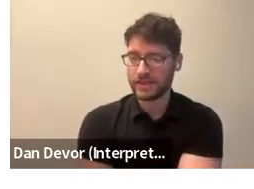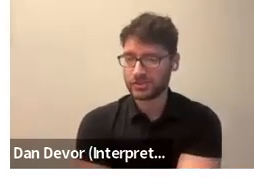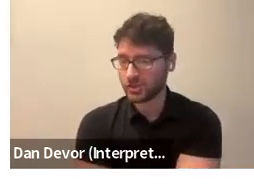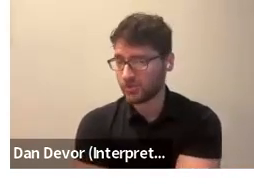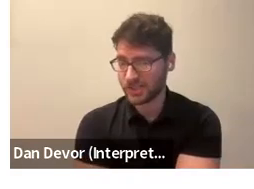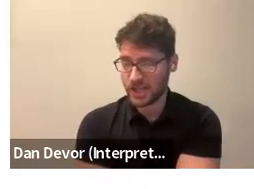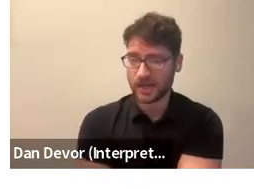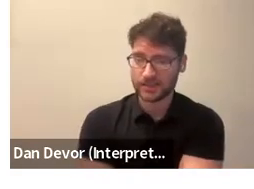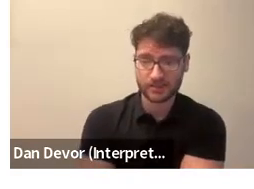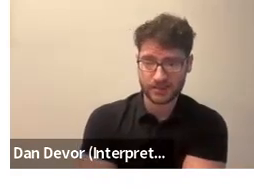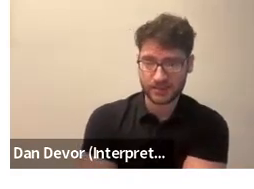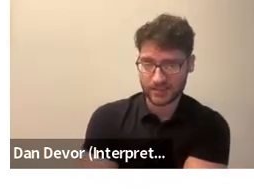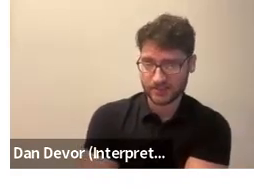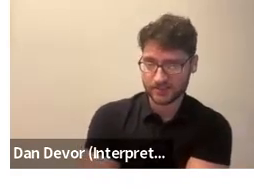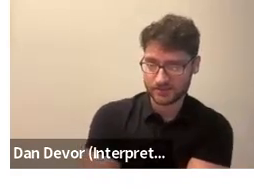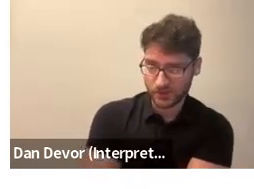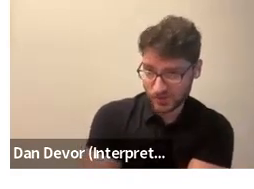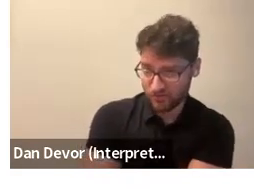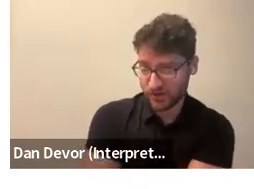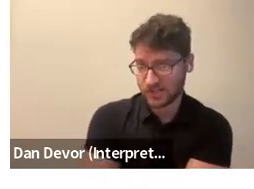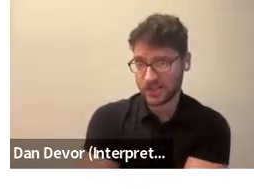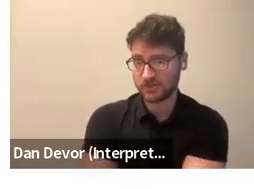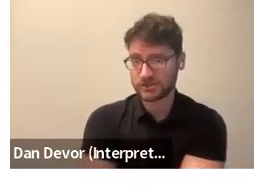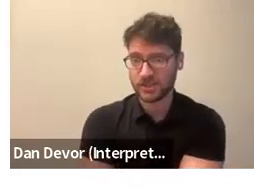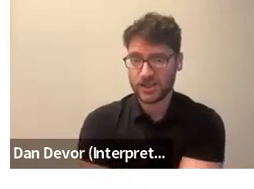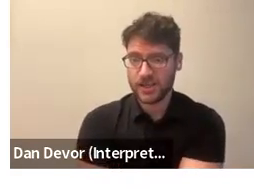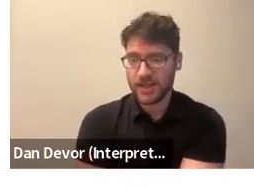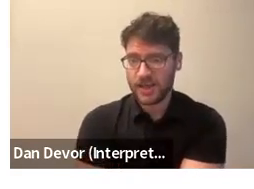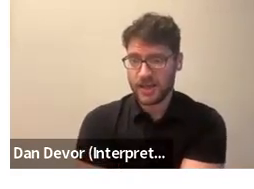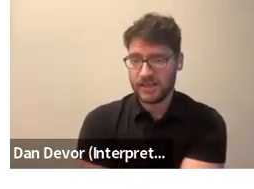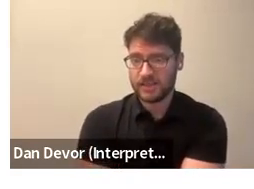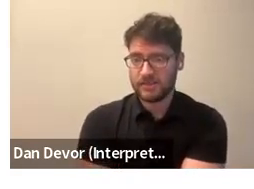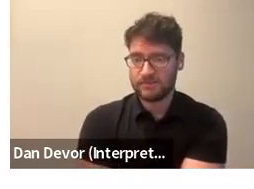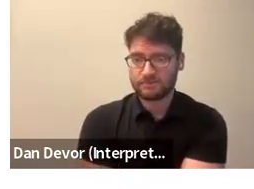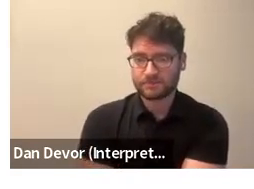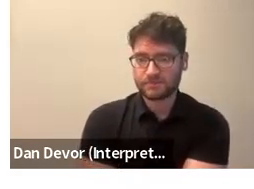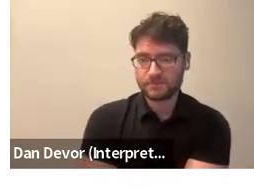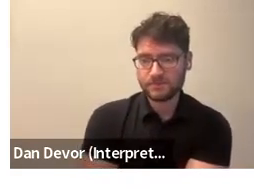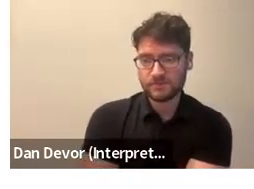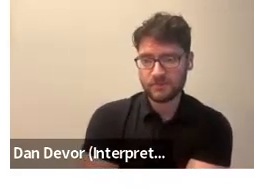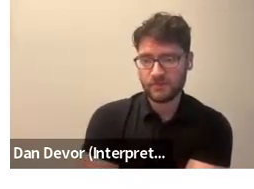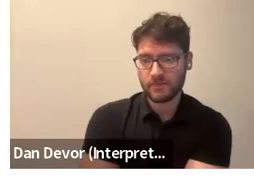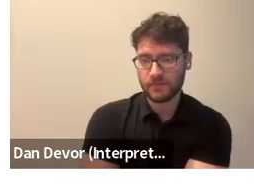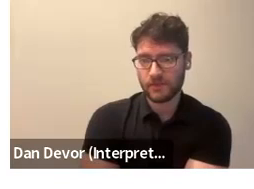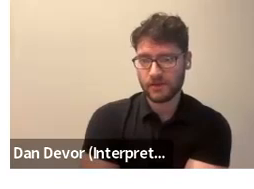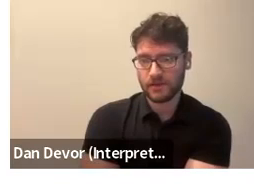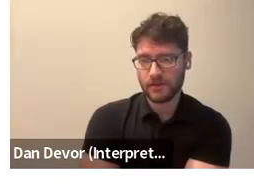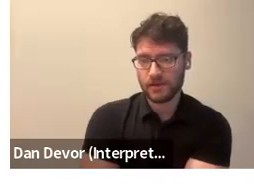where we had that sharp decline in use of American Sign Language. And